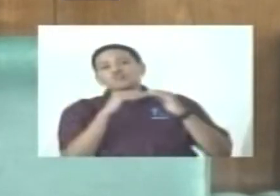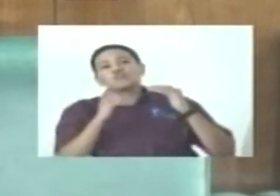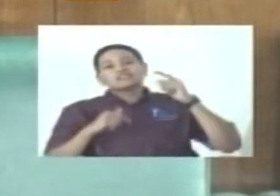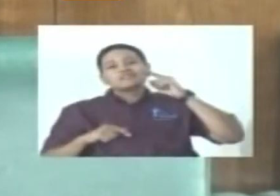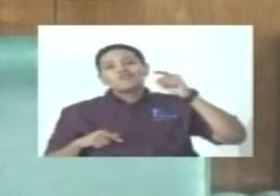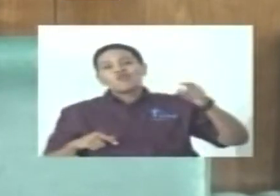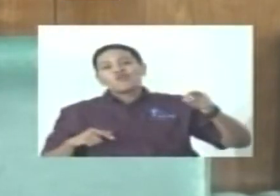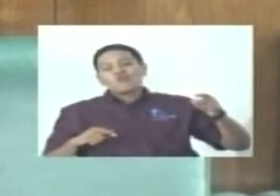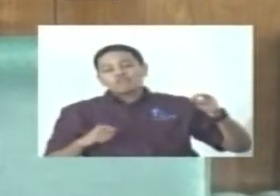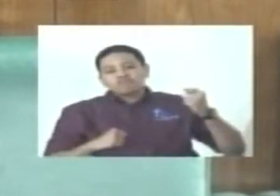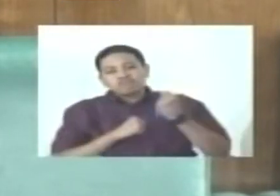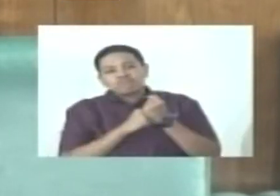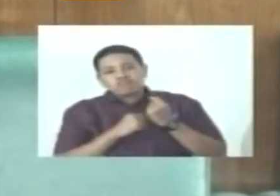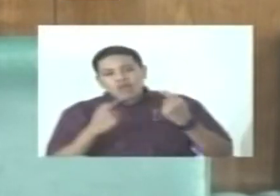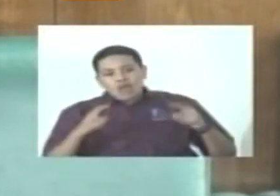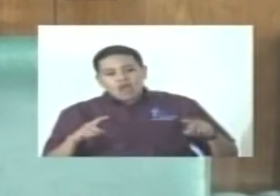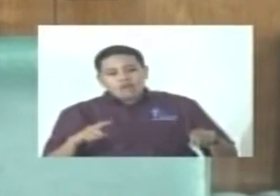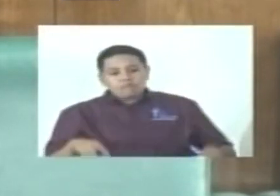took place.